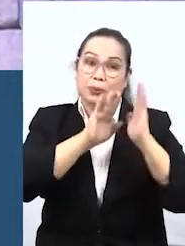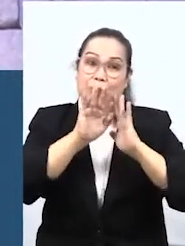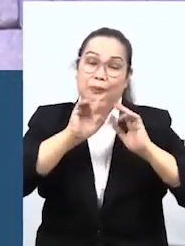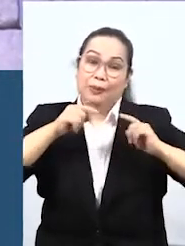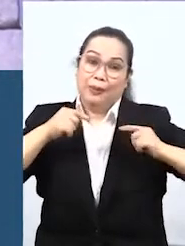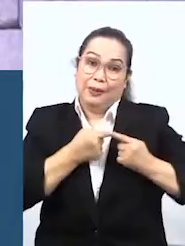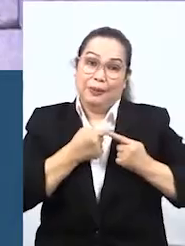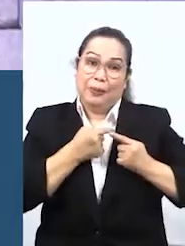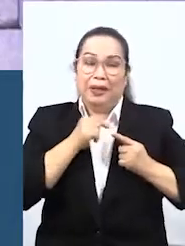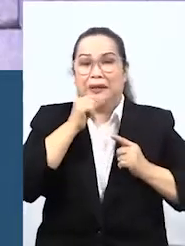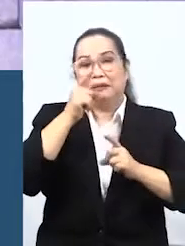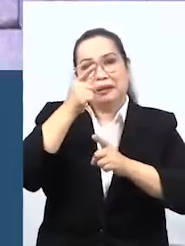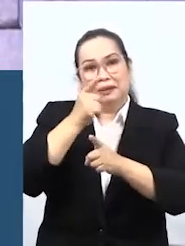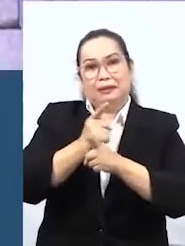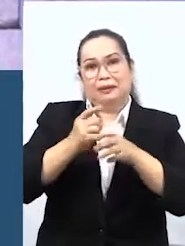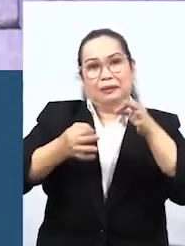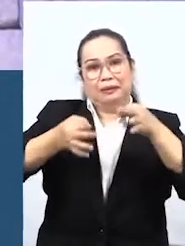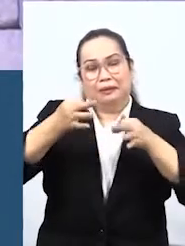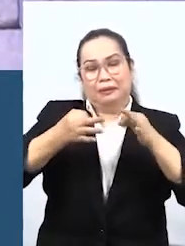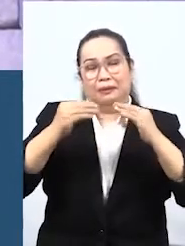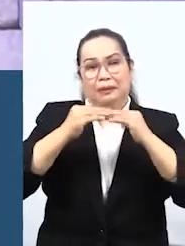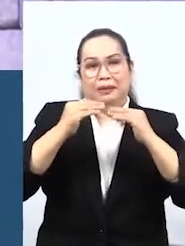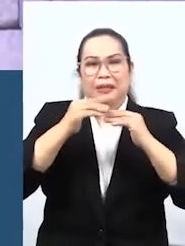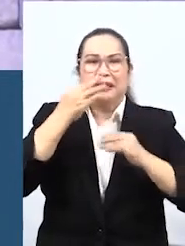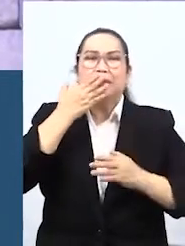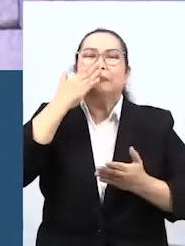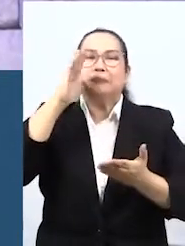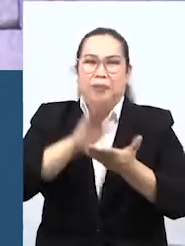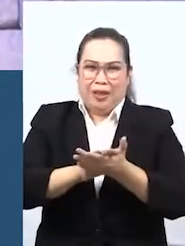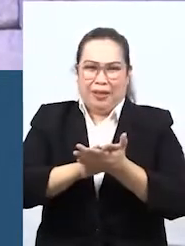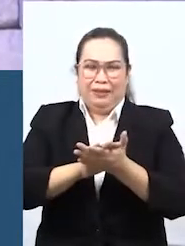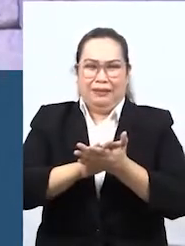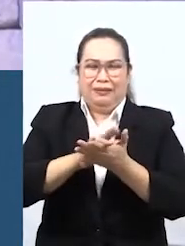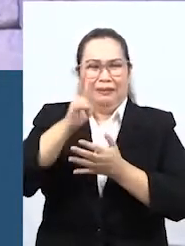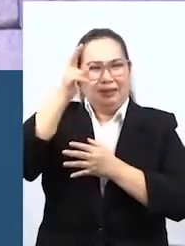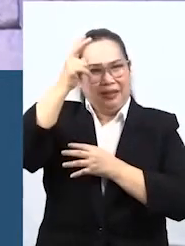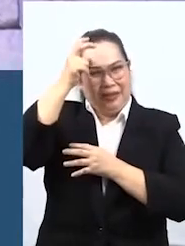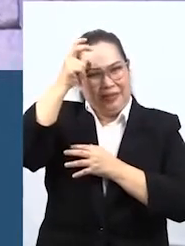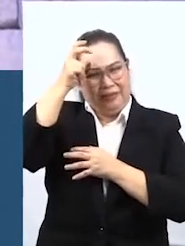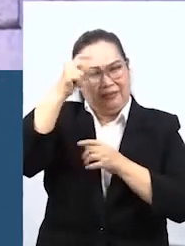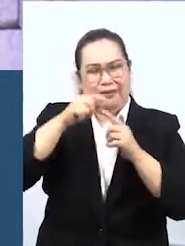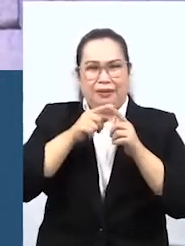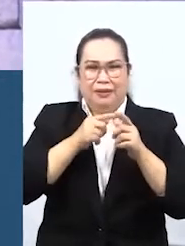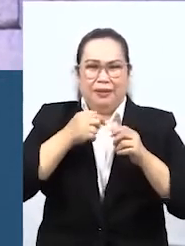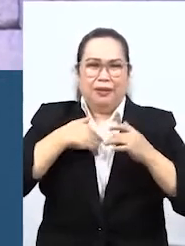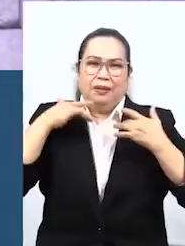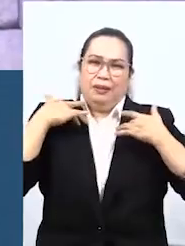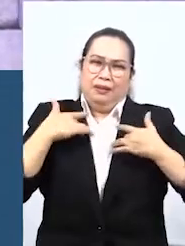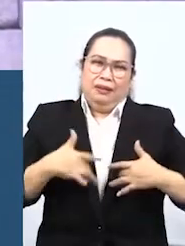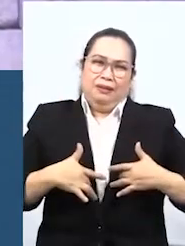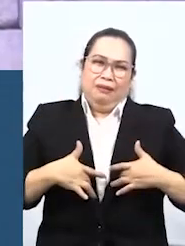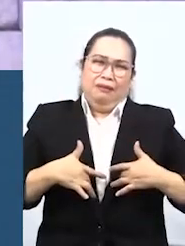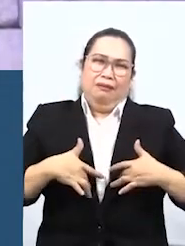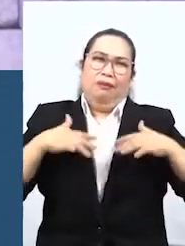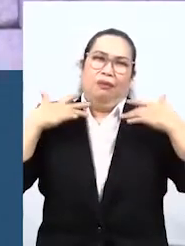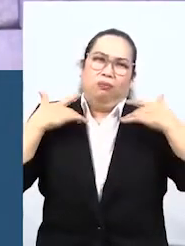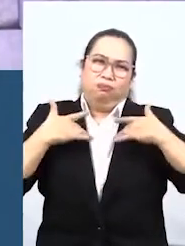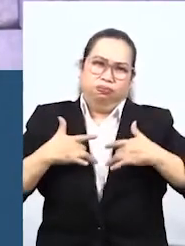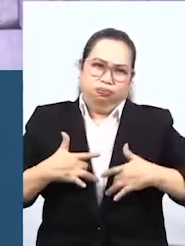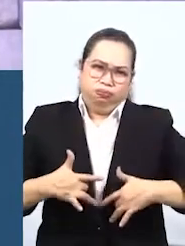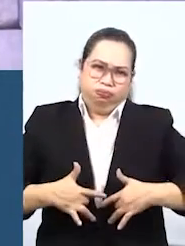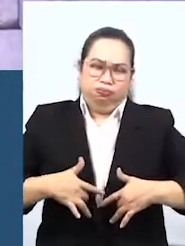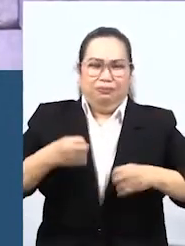Injustice suffering evil and we can be discouraged and desperate many